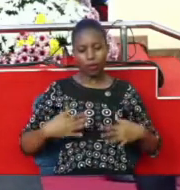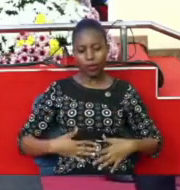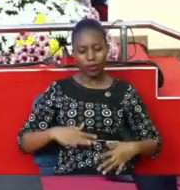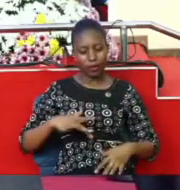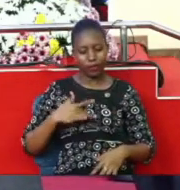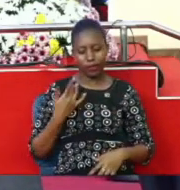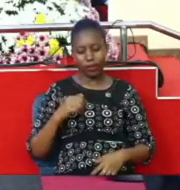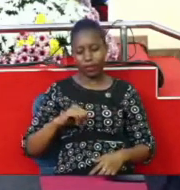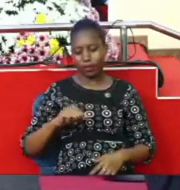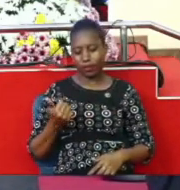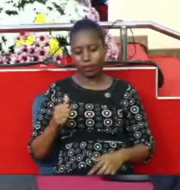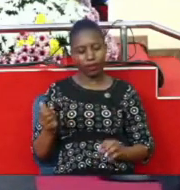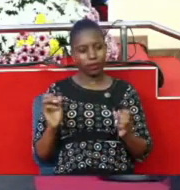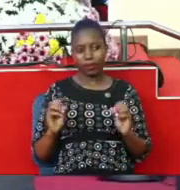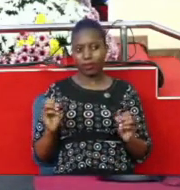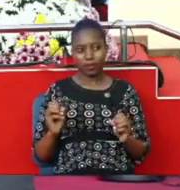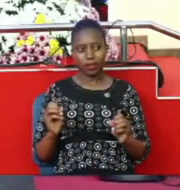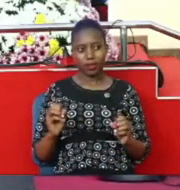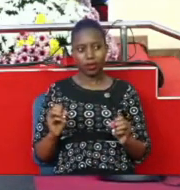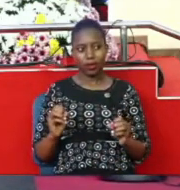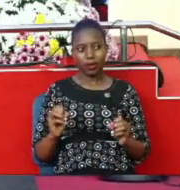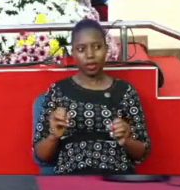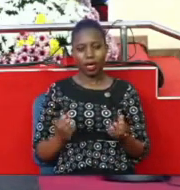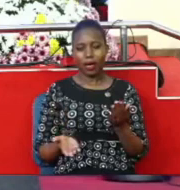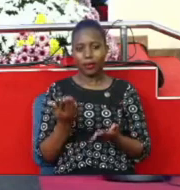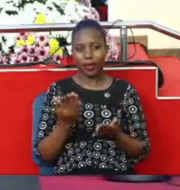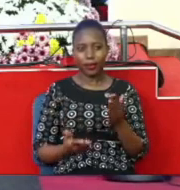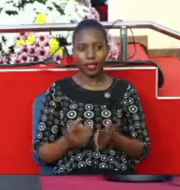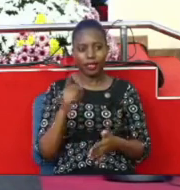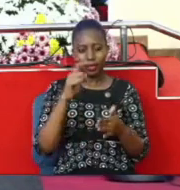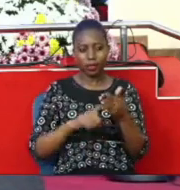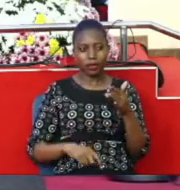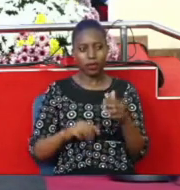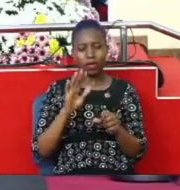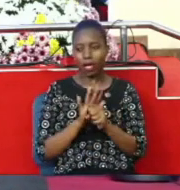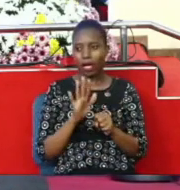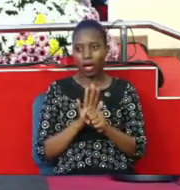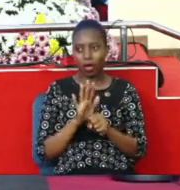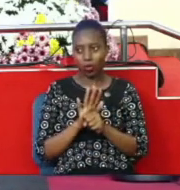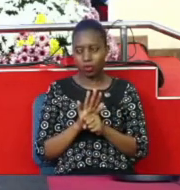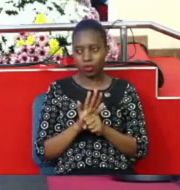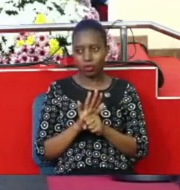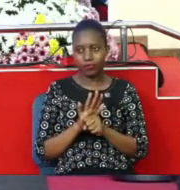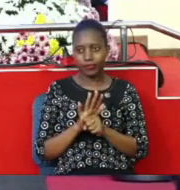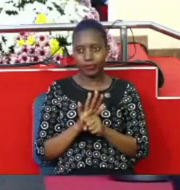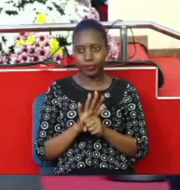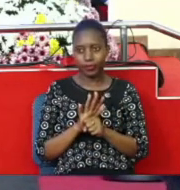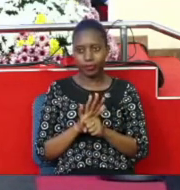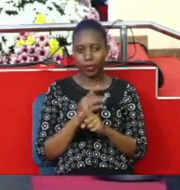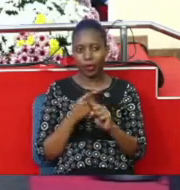miezi iliyopita, oh, it has costed you imekugharimu so much. Imekugharimu, but you are not coming through yet. Hivi kwamba huoni. But I've